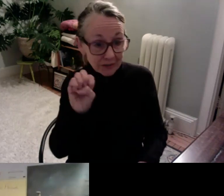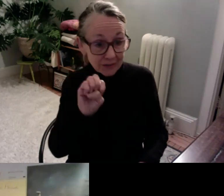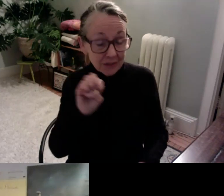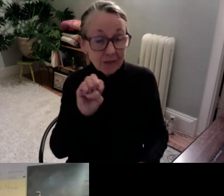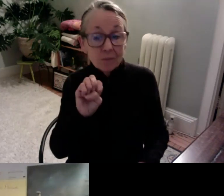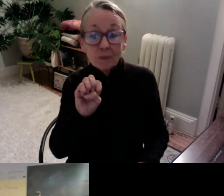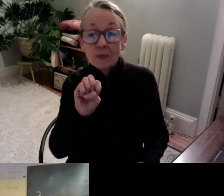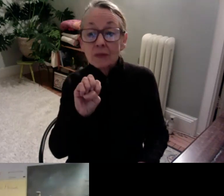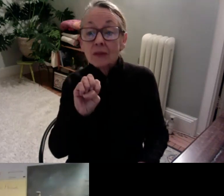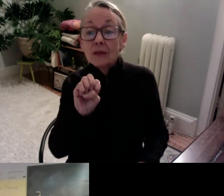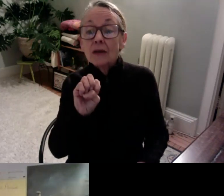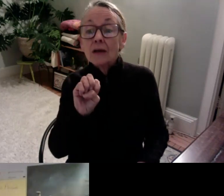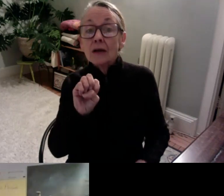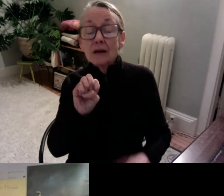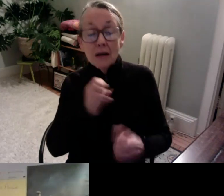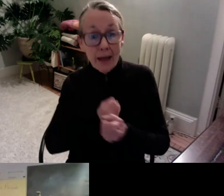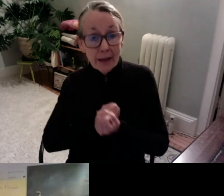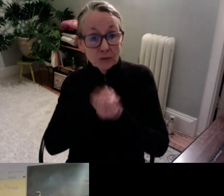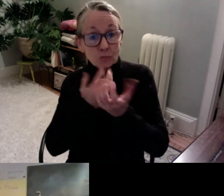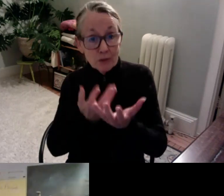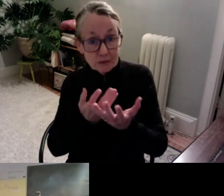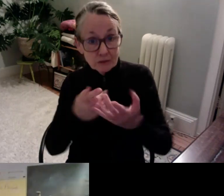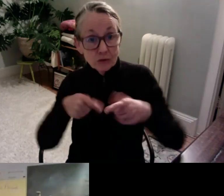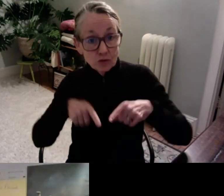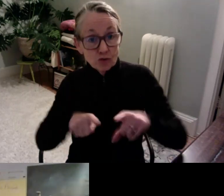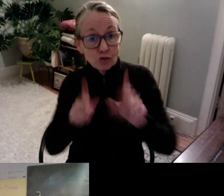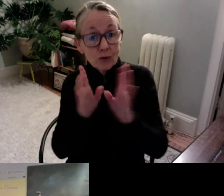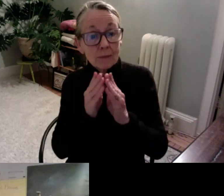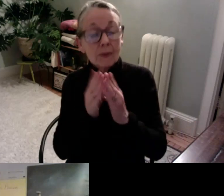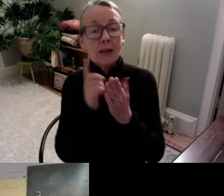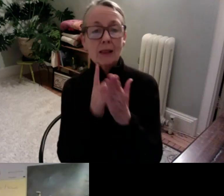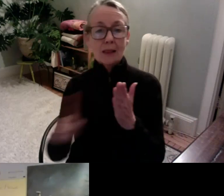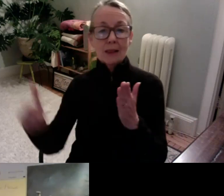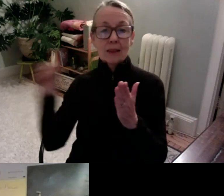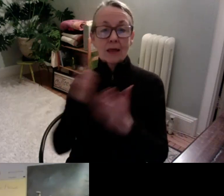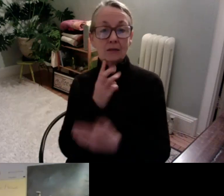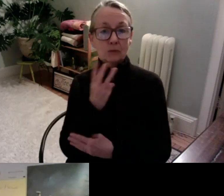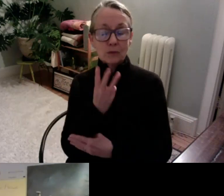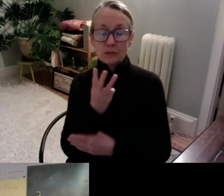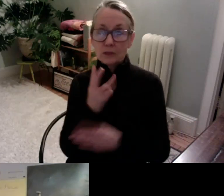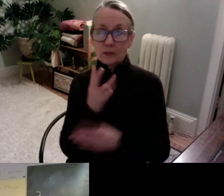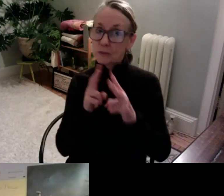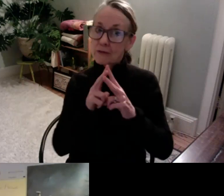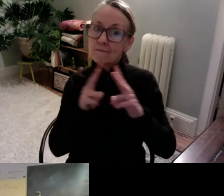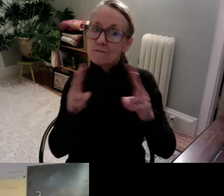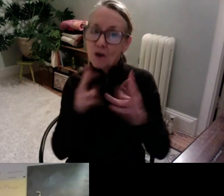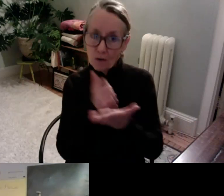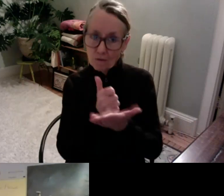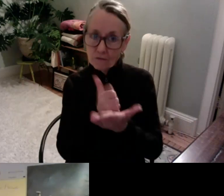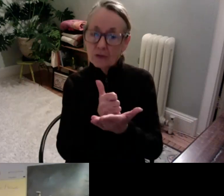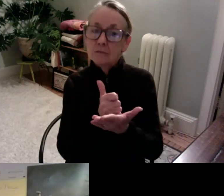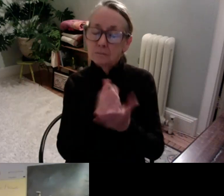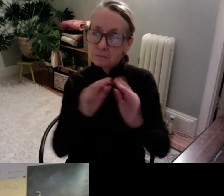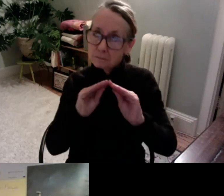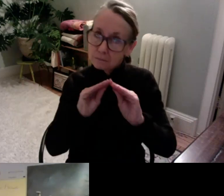able to express during the meeting last Wednesday, which it was very helpful because